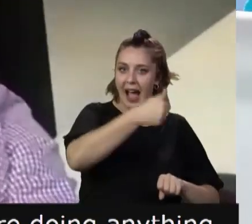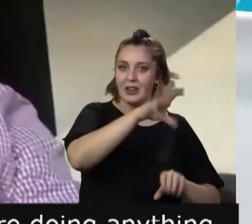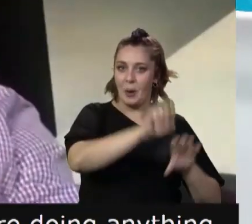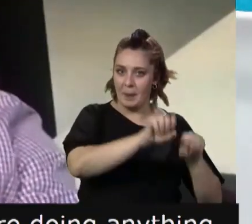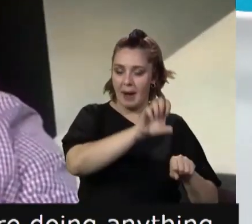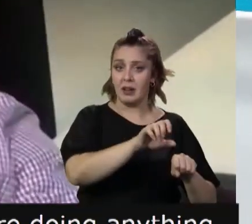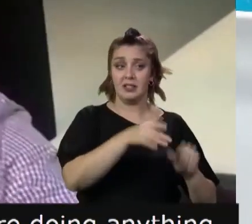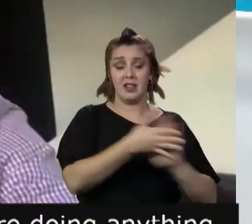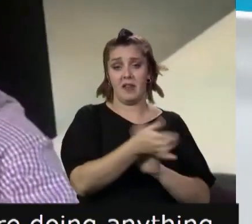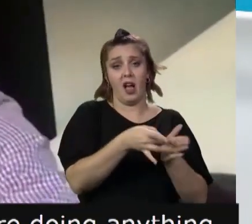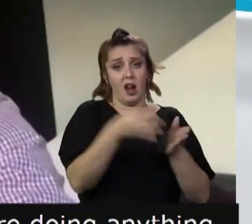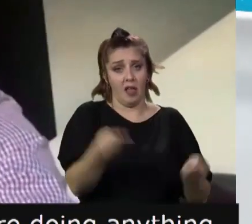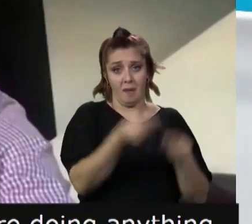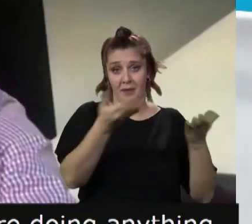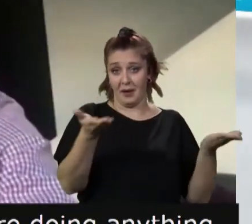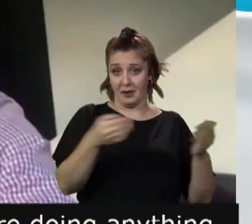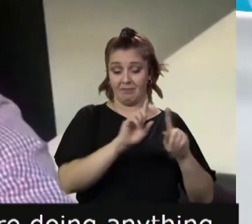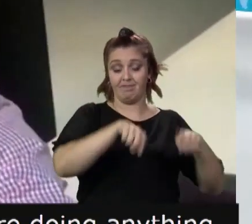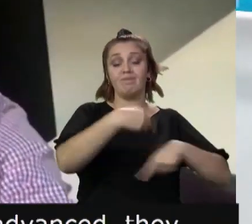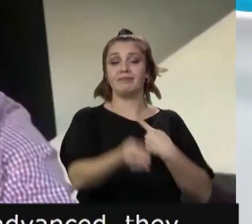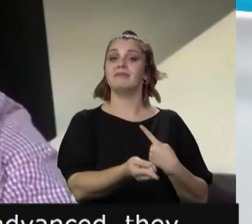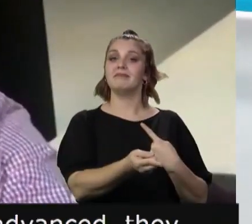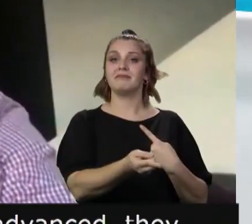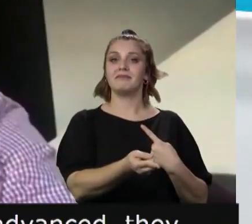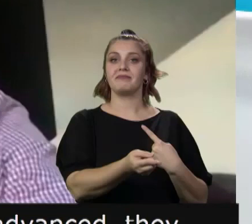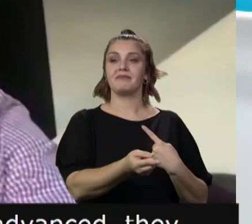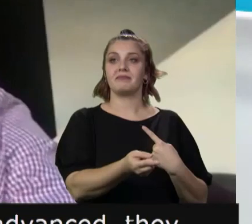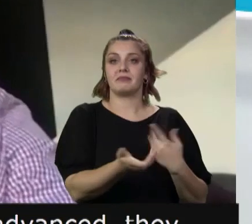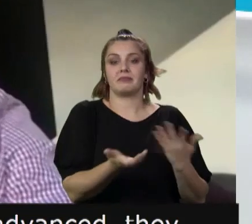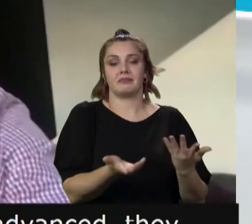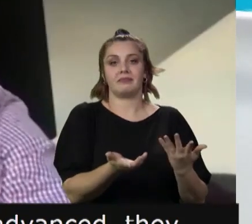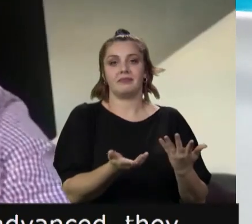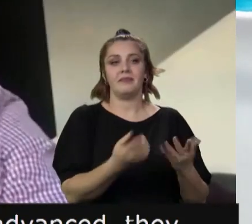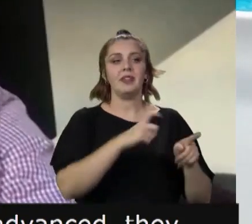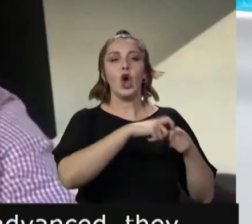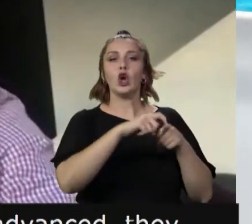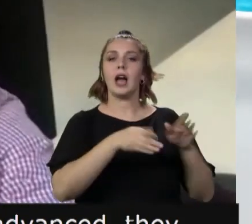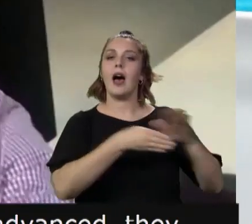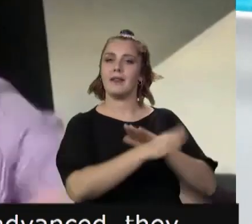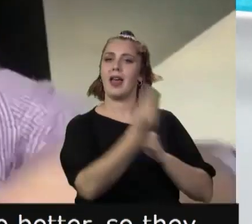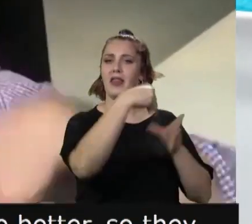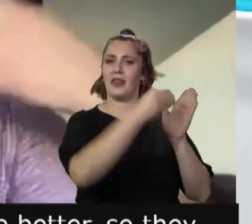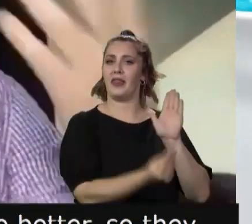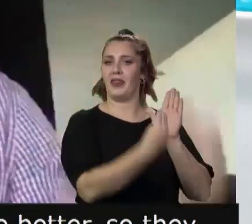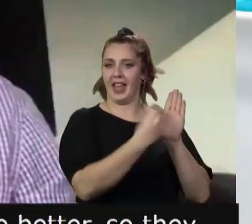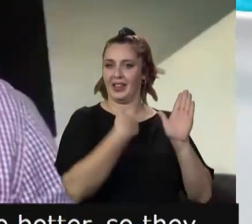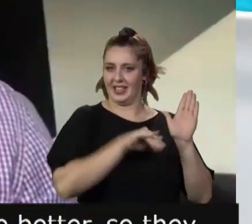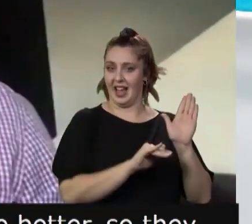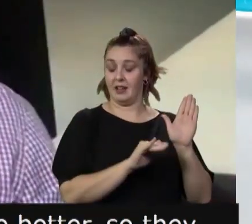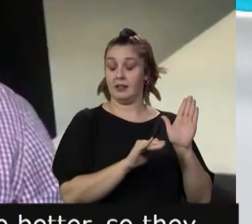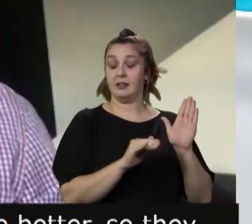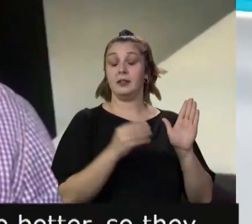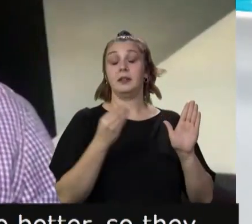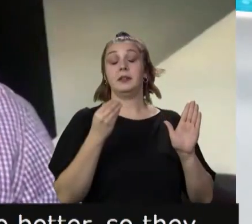more expensive CMS than they were better. So they were already taking into account more